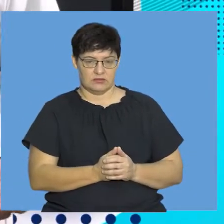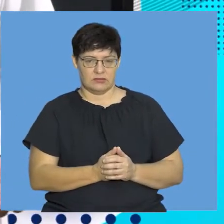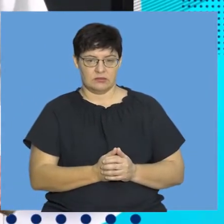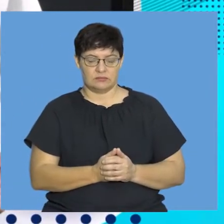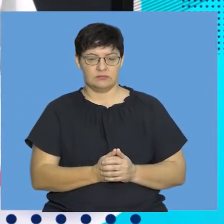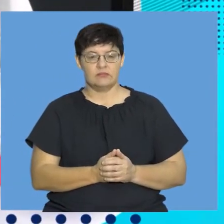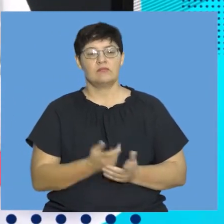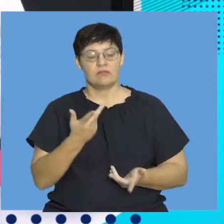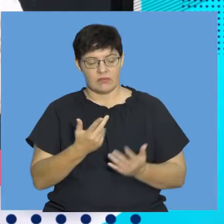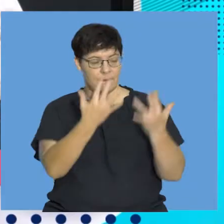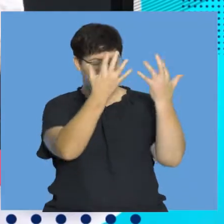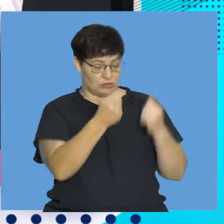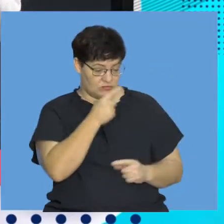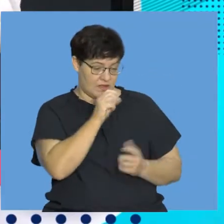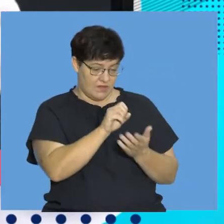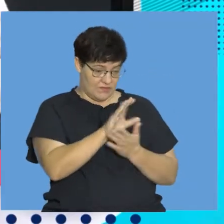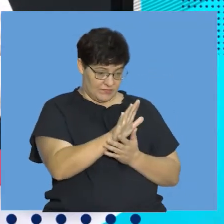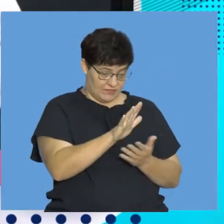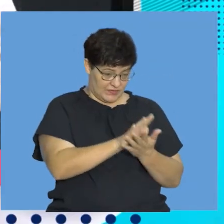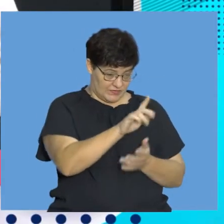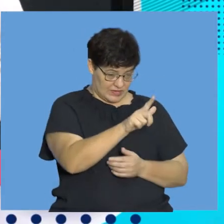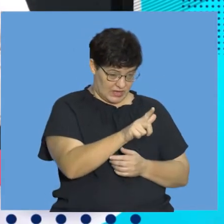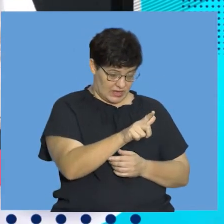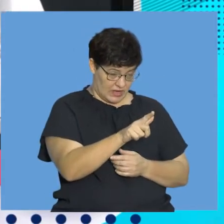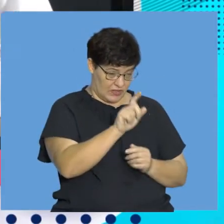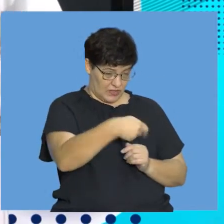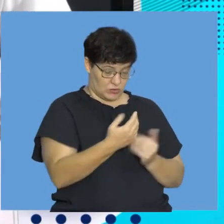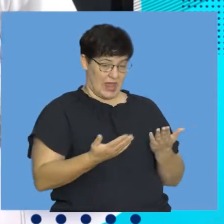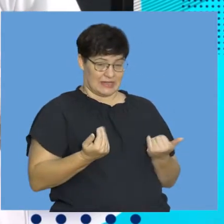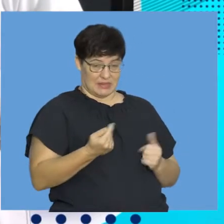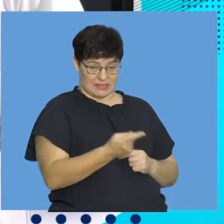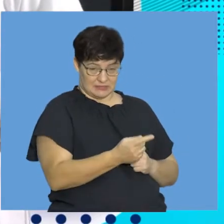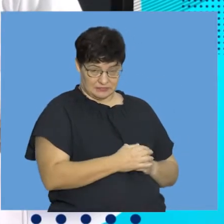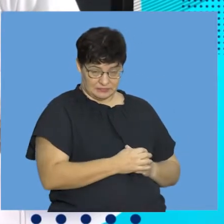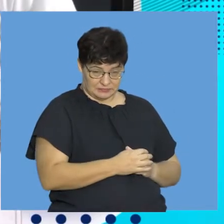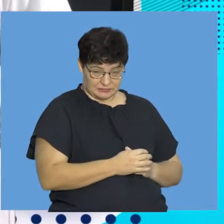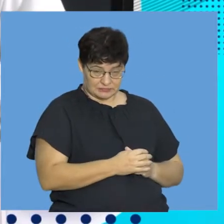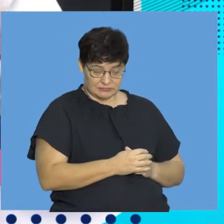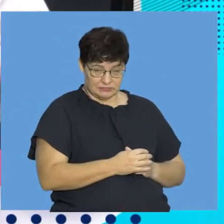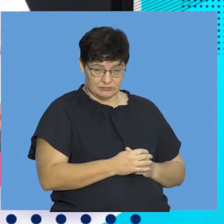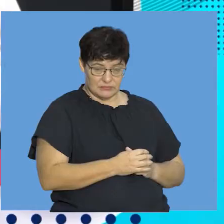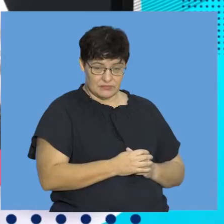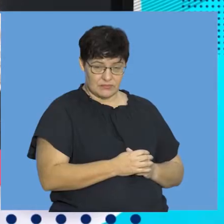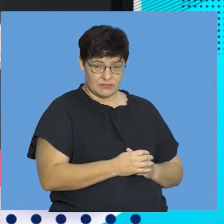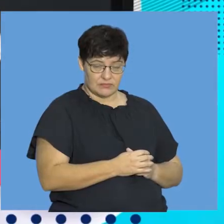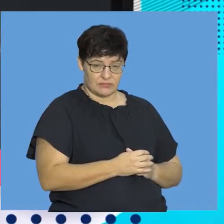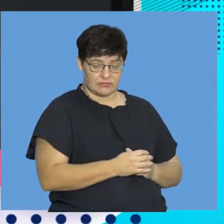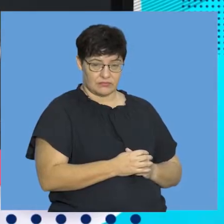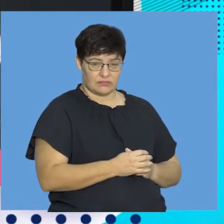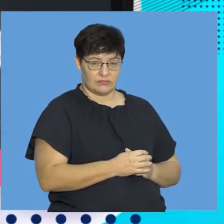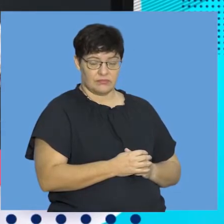your budget and you say, okay, expected payment for telephone bills is 15,000